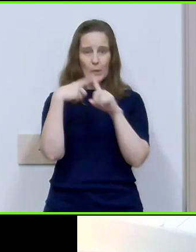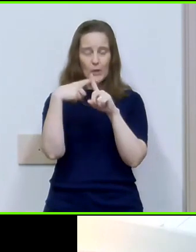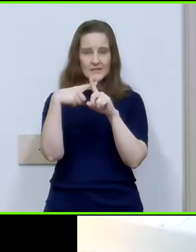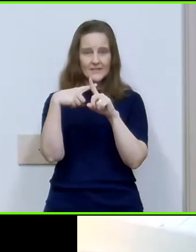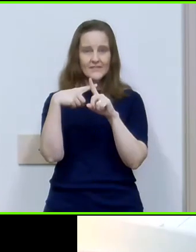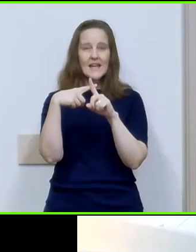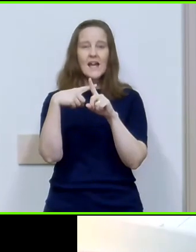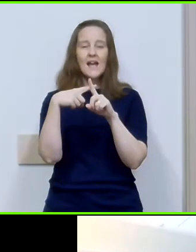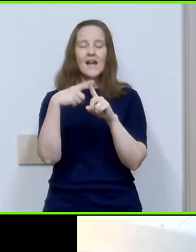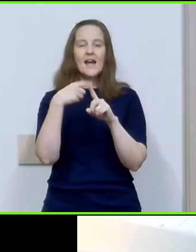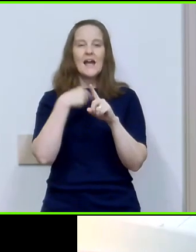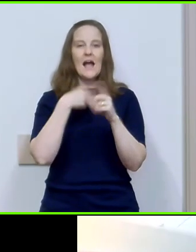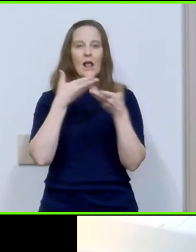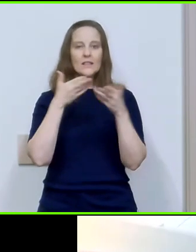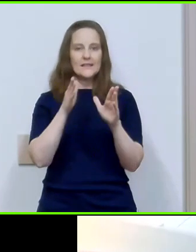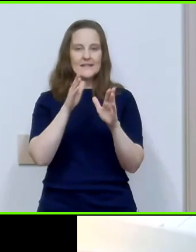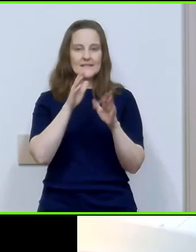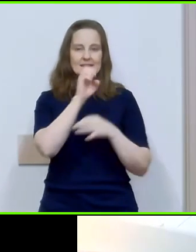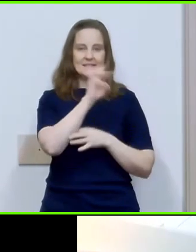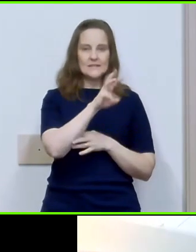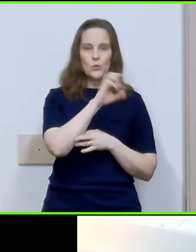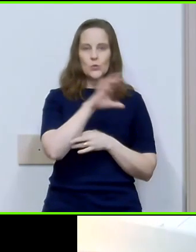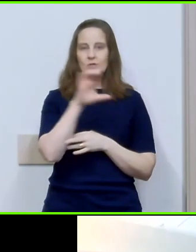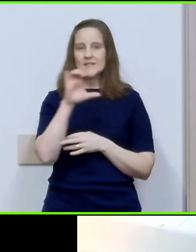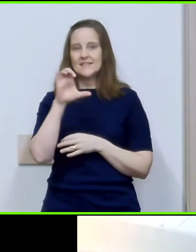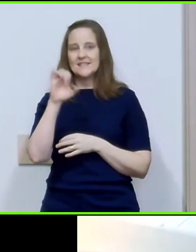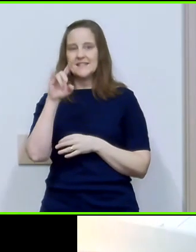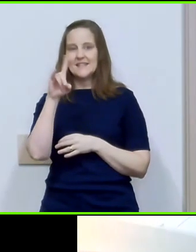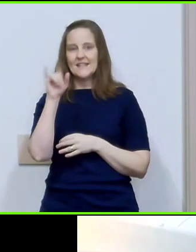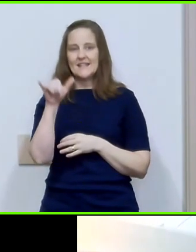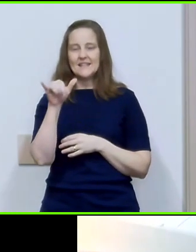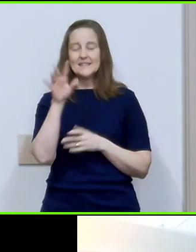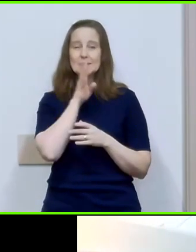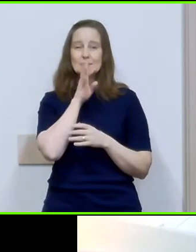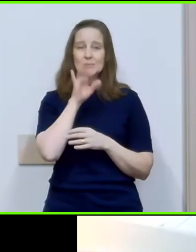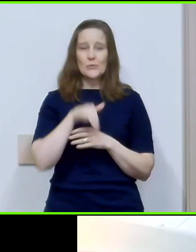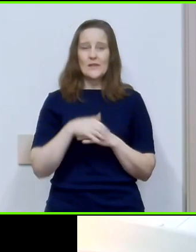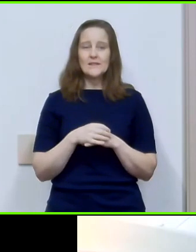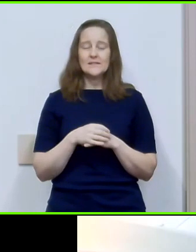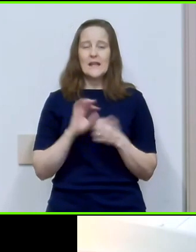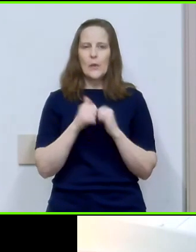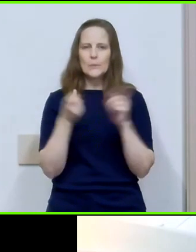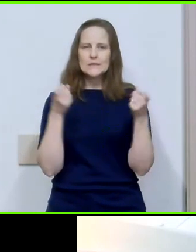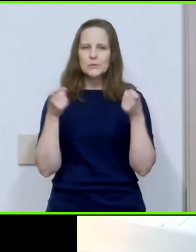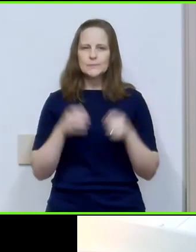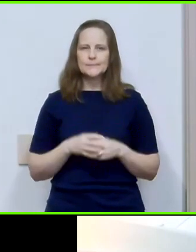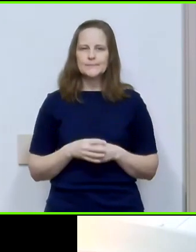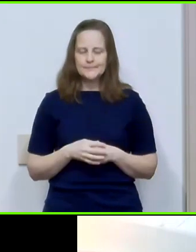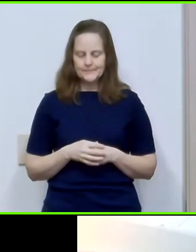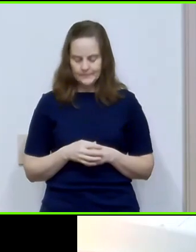Elizabeth or Cindy be able to speak to that particular issue and how that was handled.